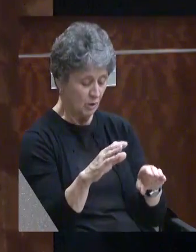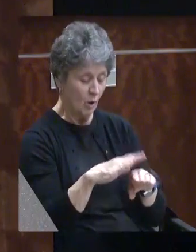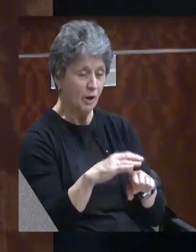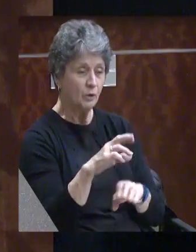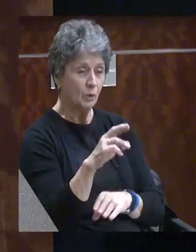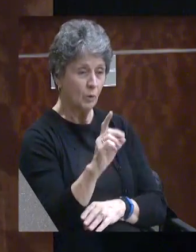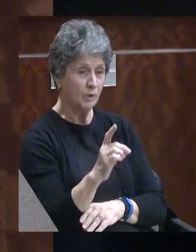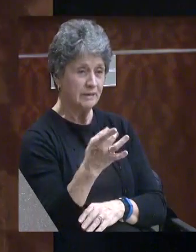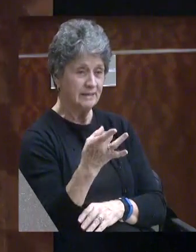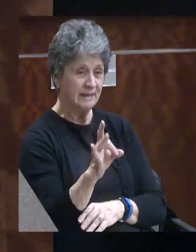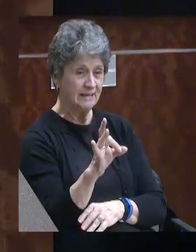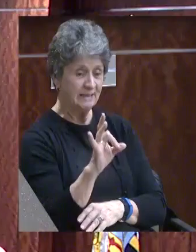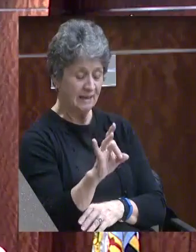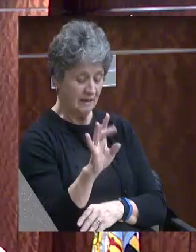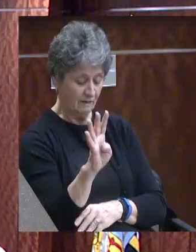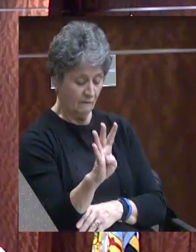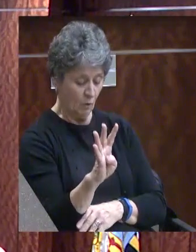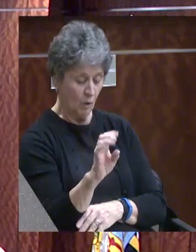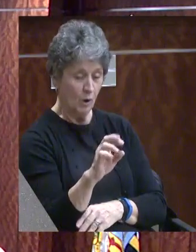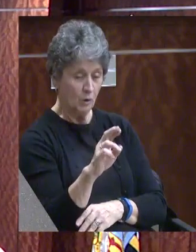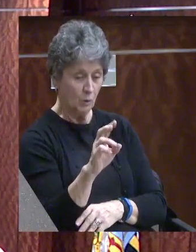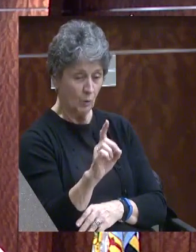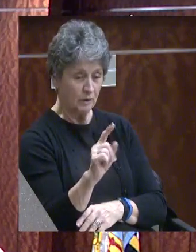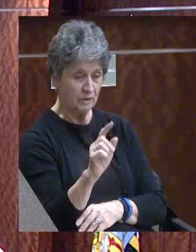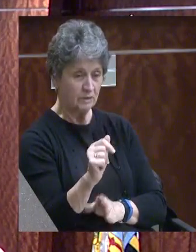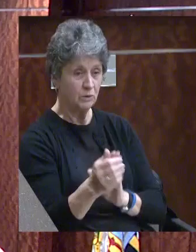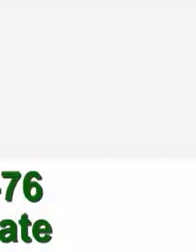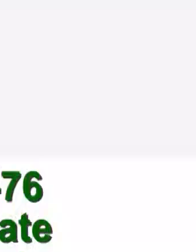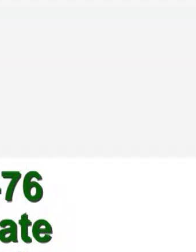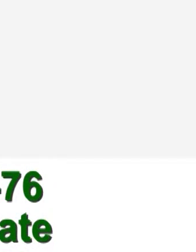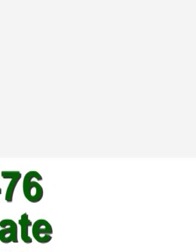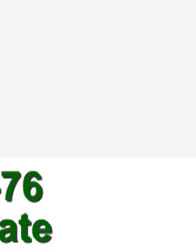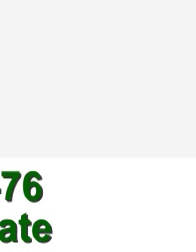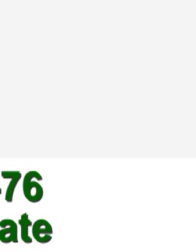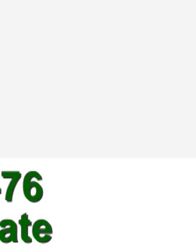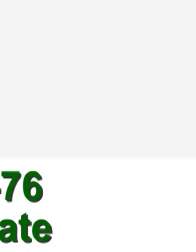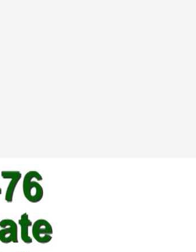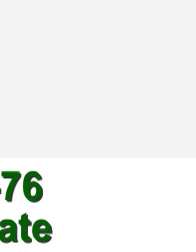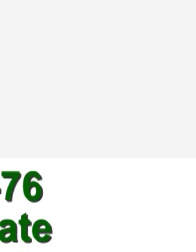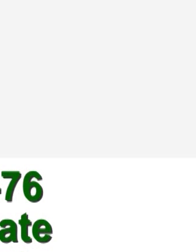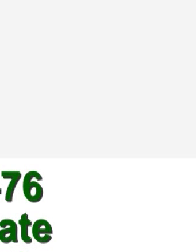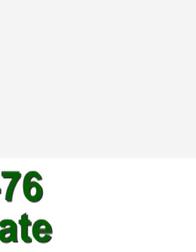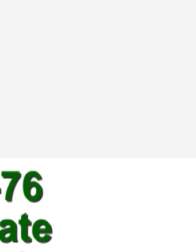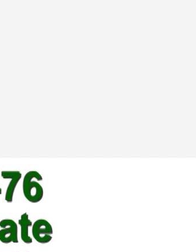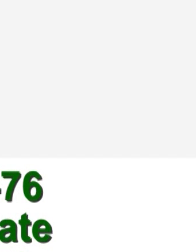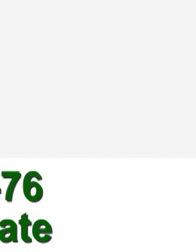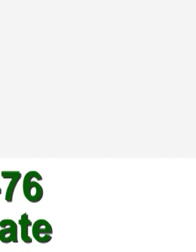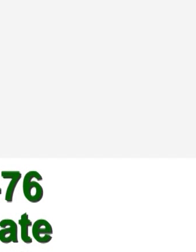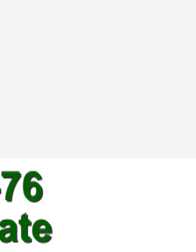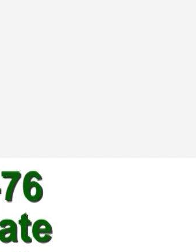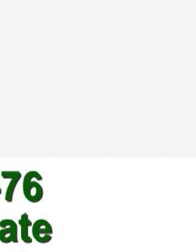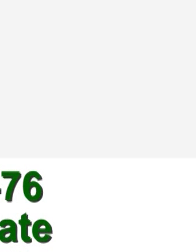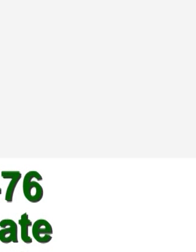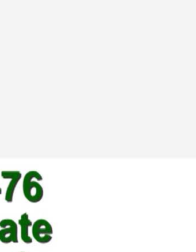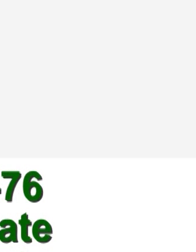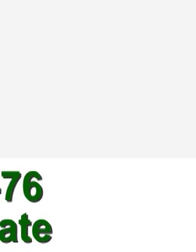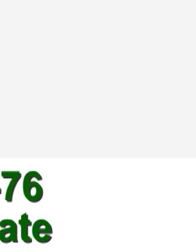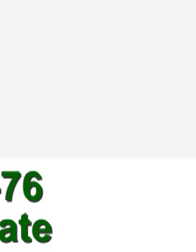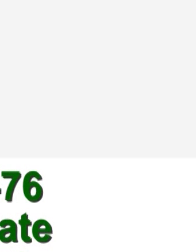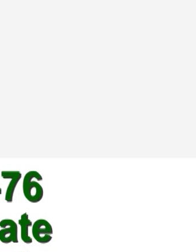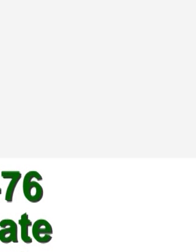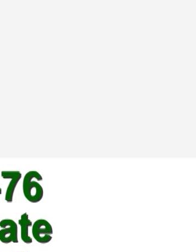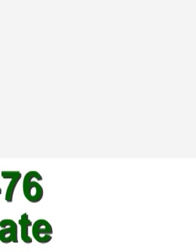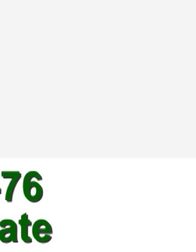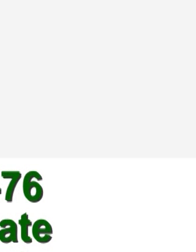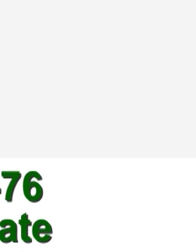number 1884. An ordinance to amend section 17-76 of the City of Laurel